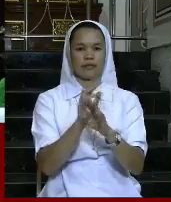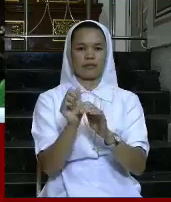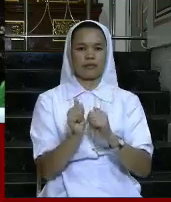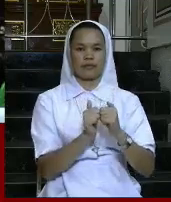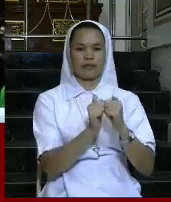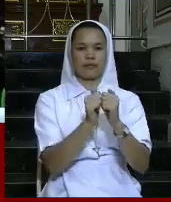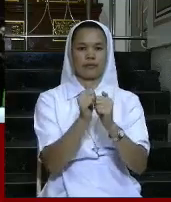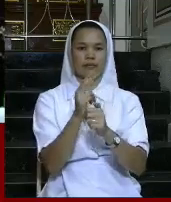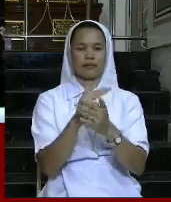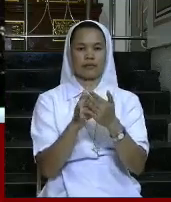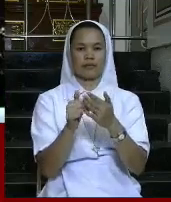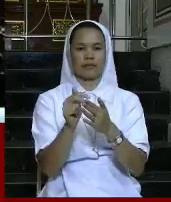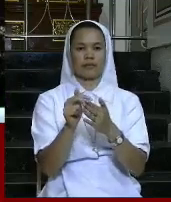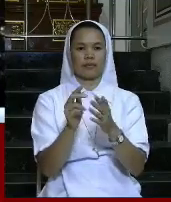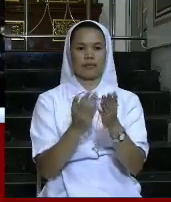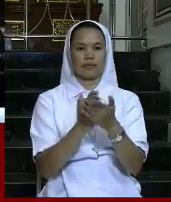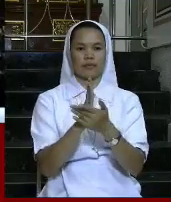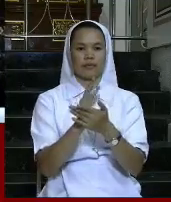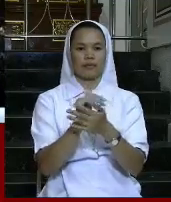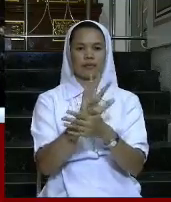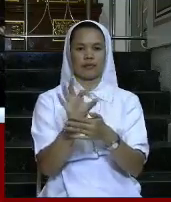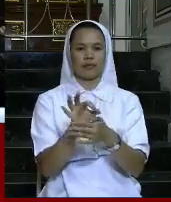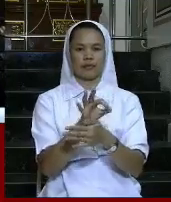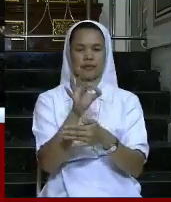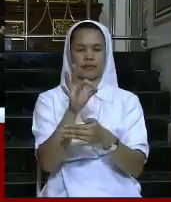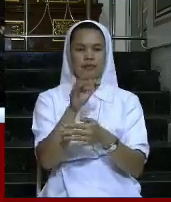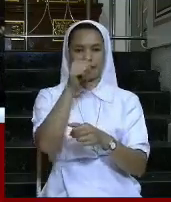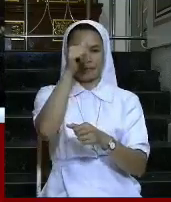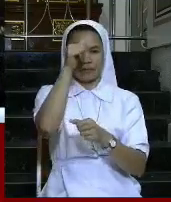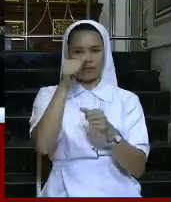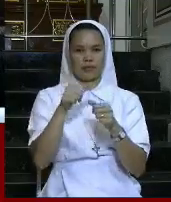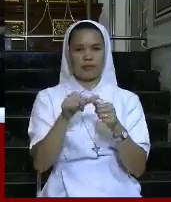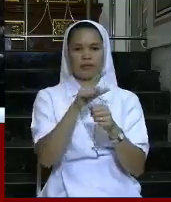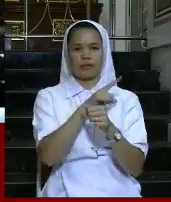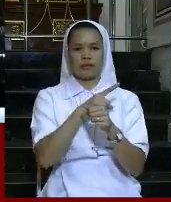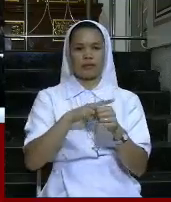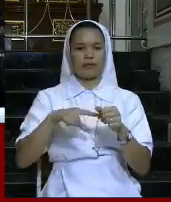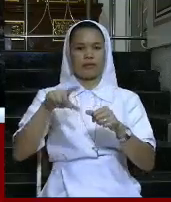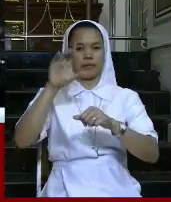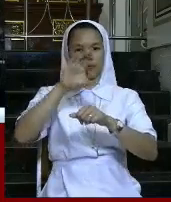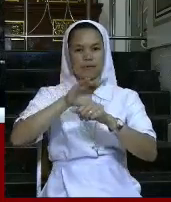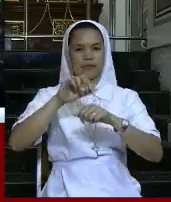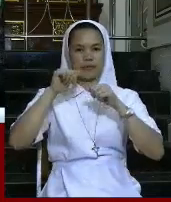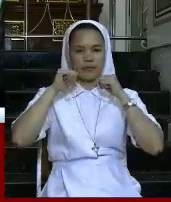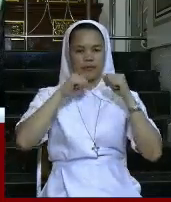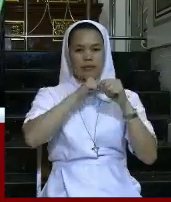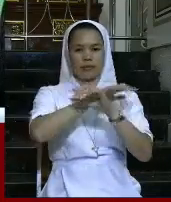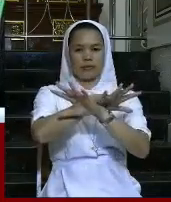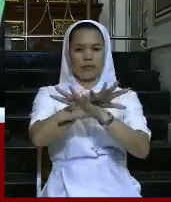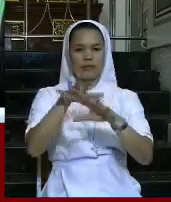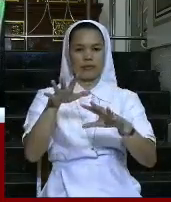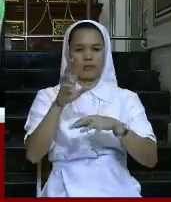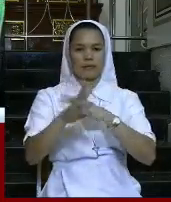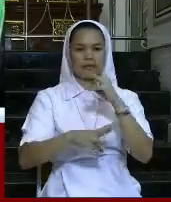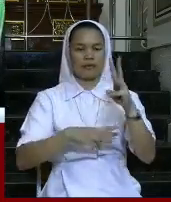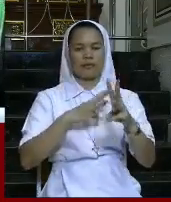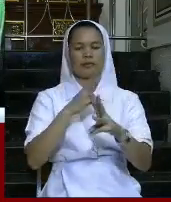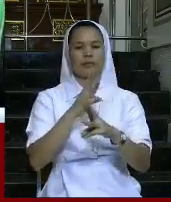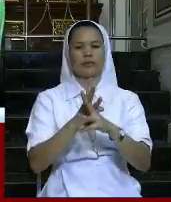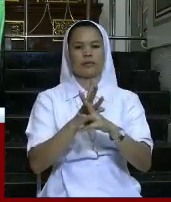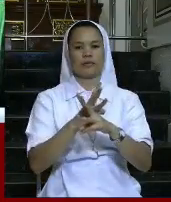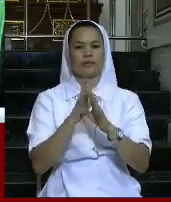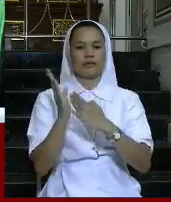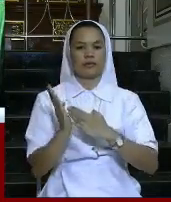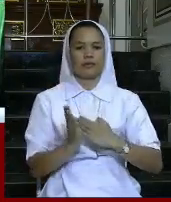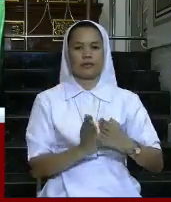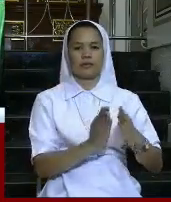into one by the Holy Spirit. Remember, Lord, Your church spread throughout the world, and